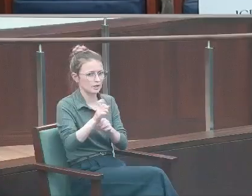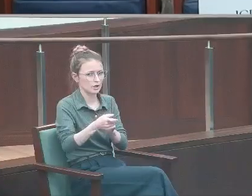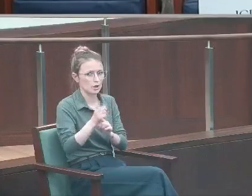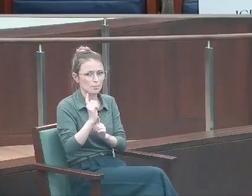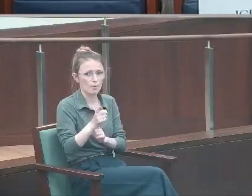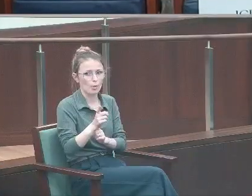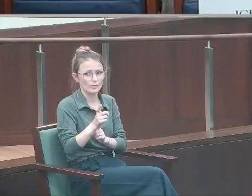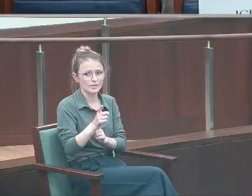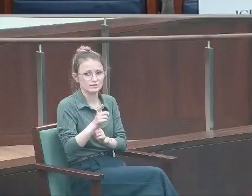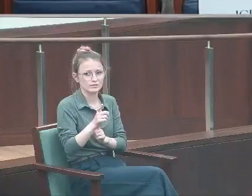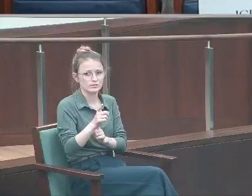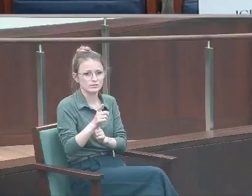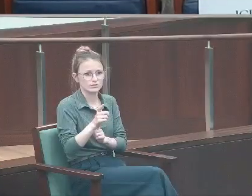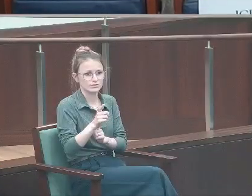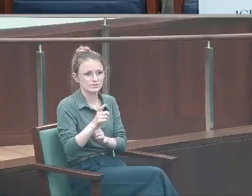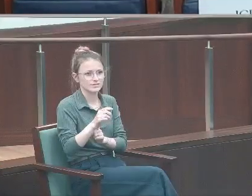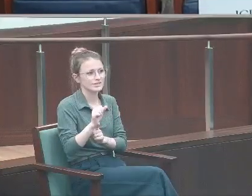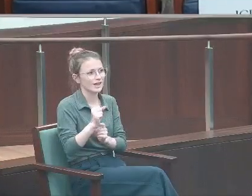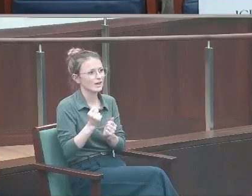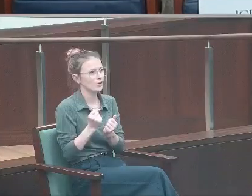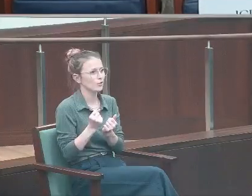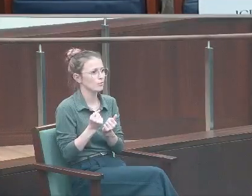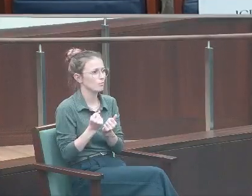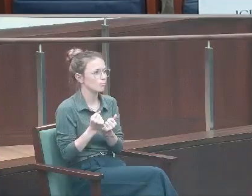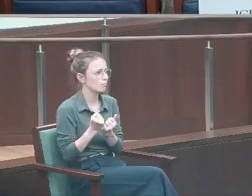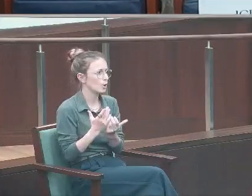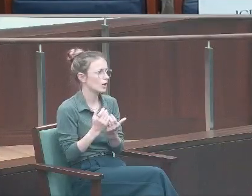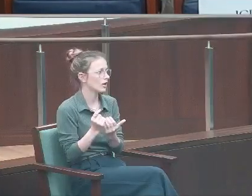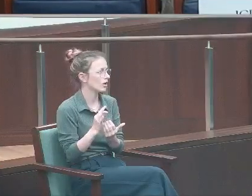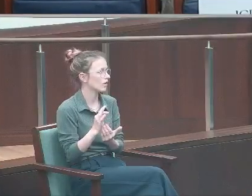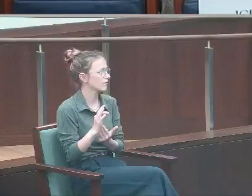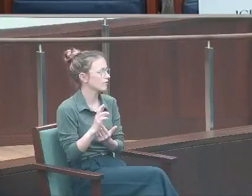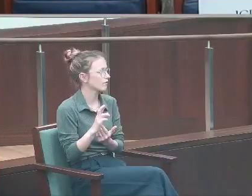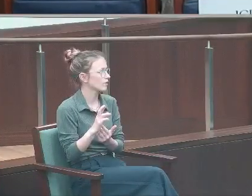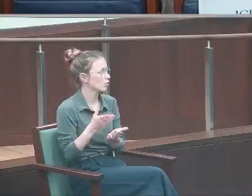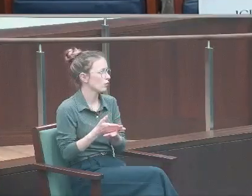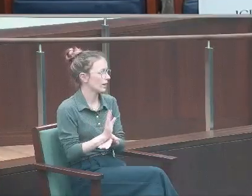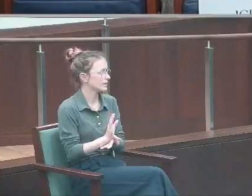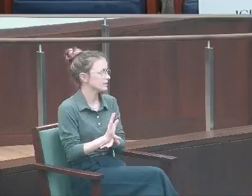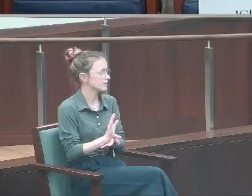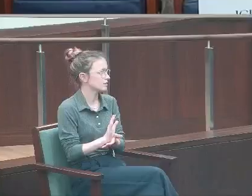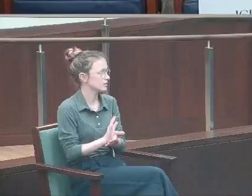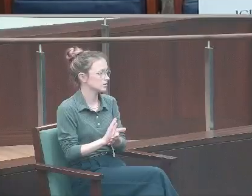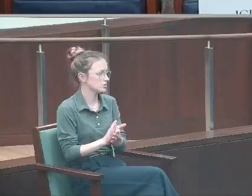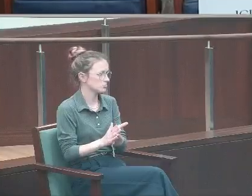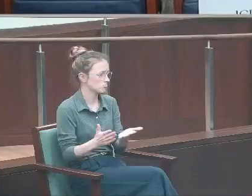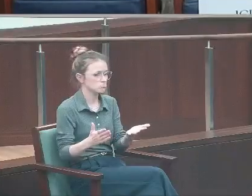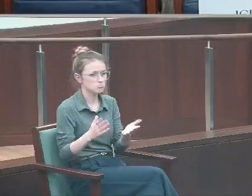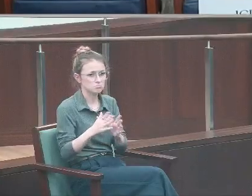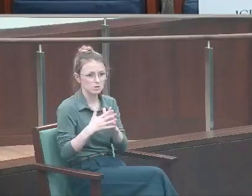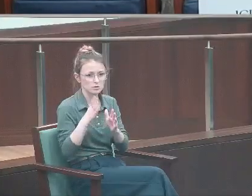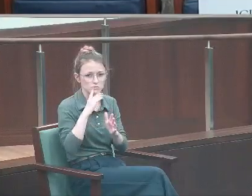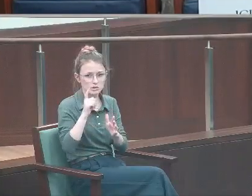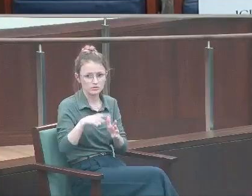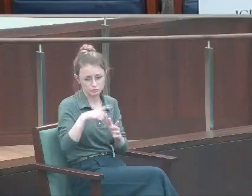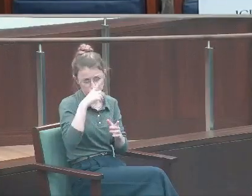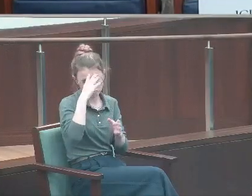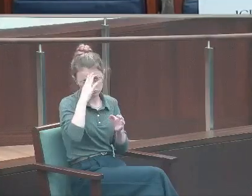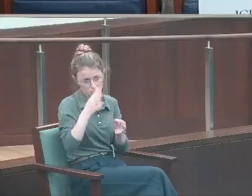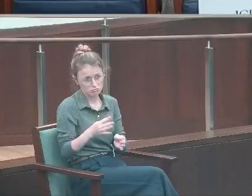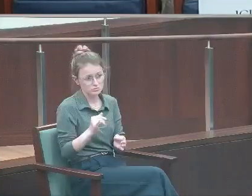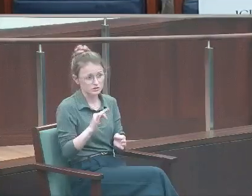moment, it's like a burning of the Reichstag moment, where Americans will need to decide whether they're going to stand for that or